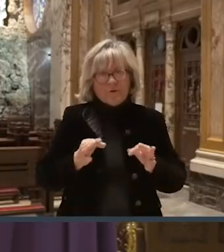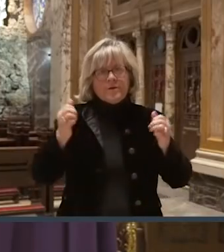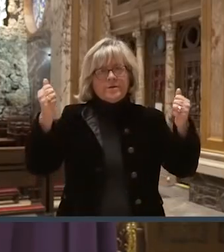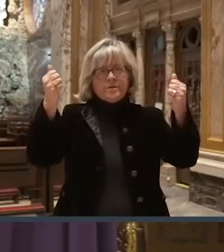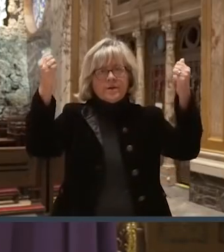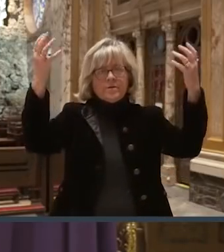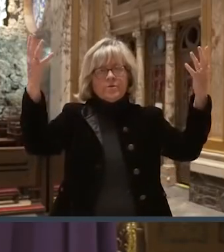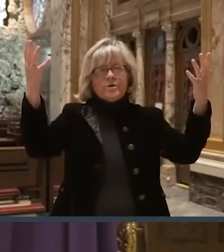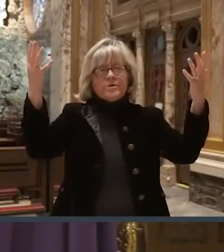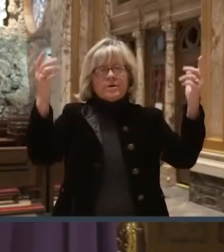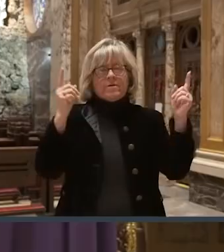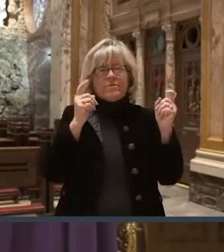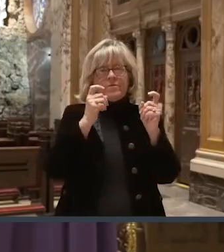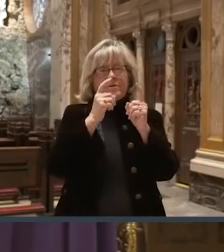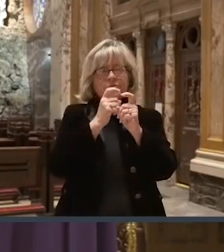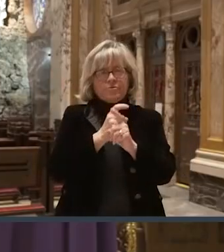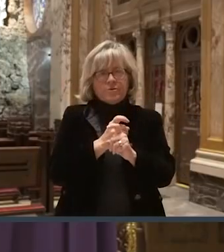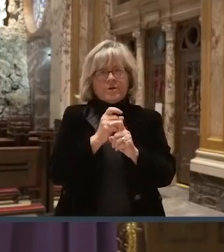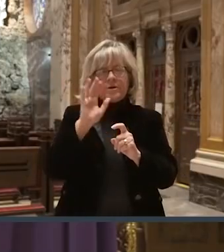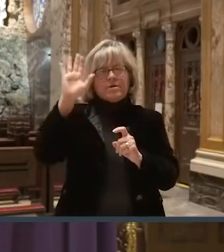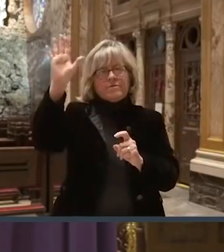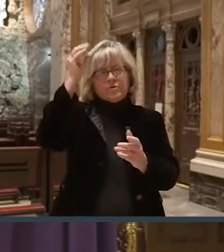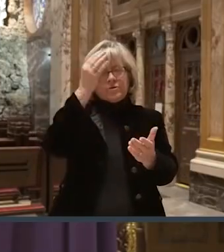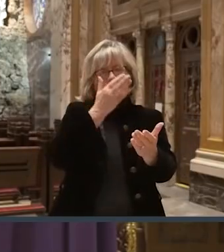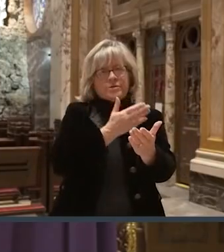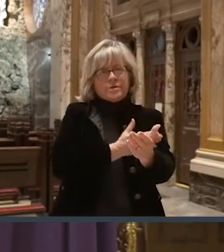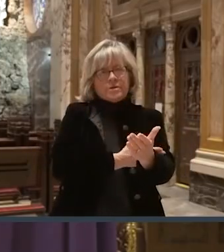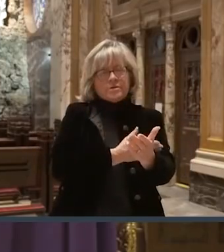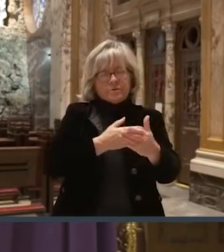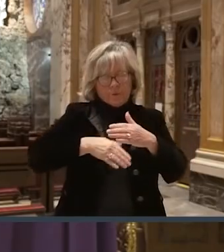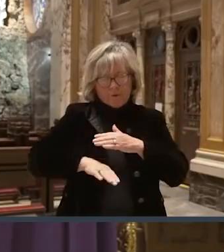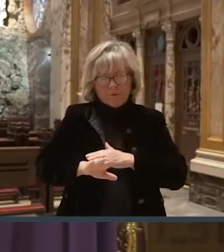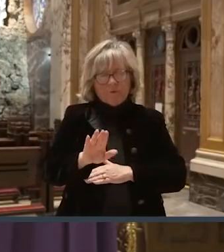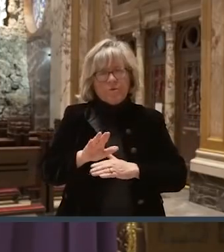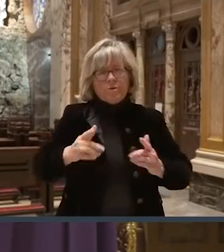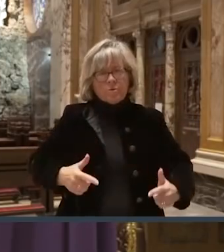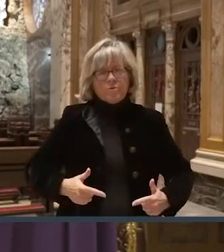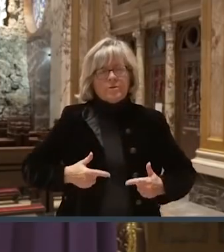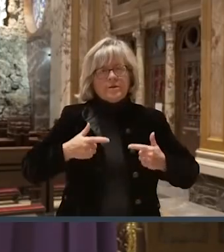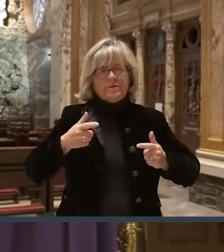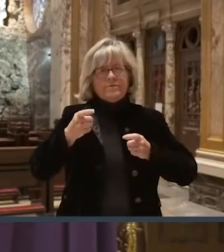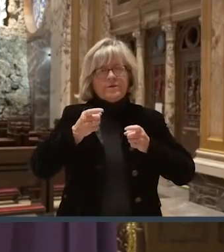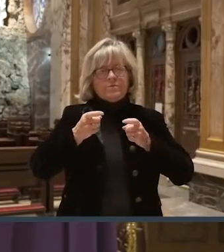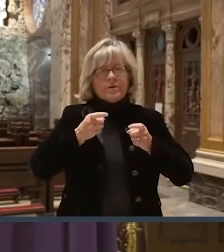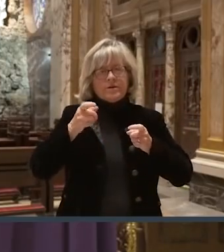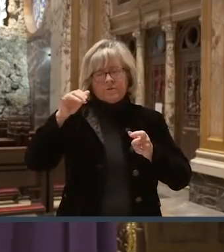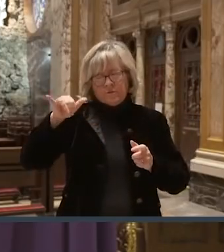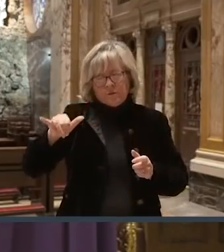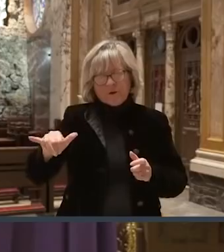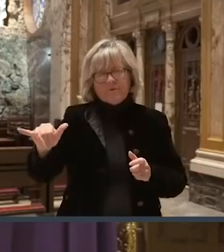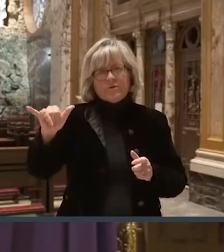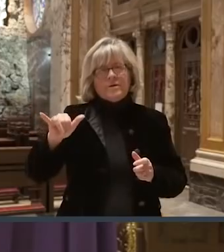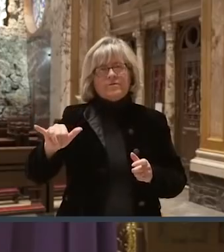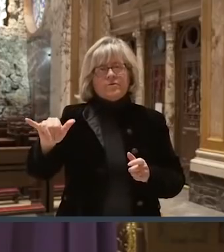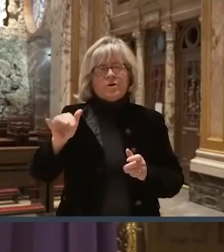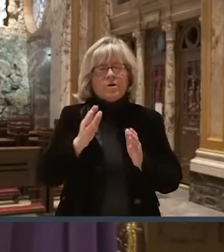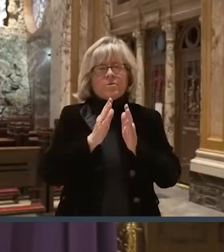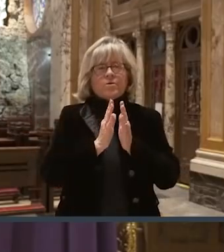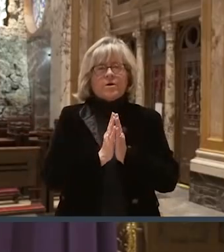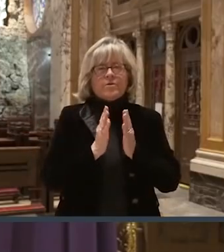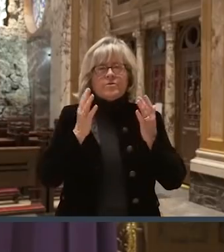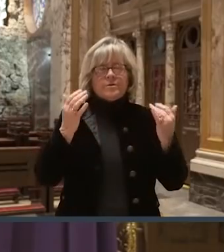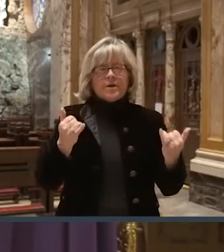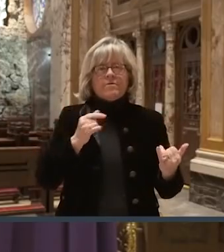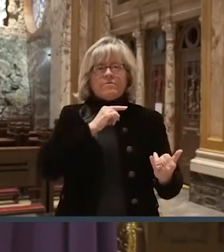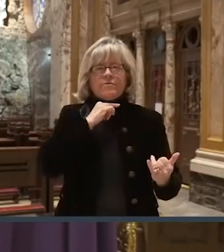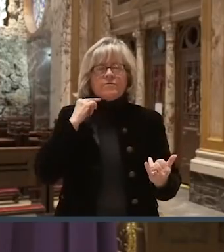mystery of your Son's Nativity, who lives and reigns forever and ever. Amen. And our prayer now for